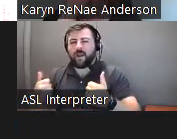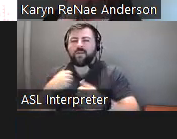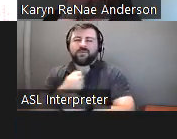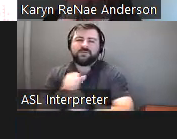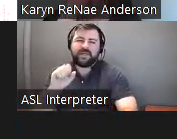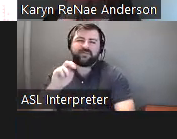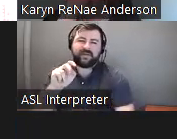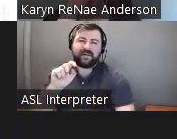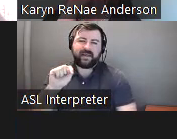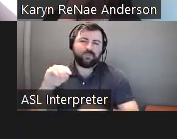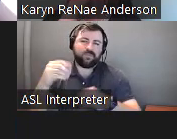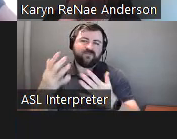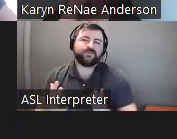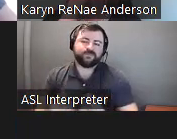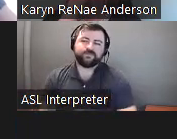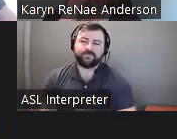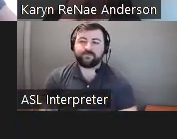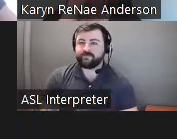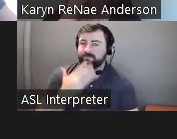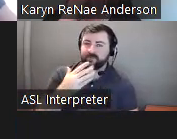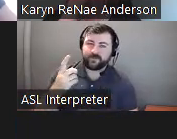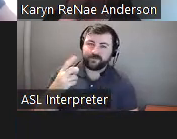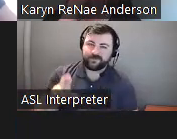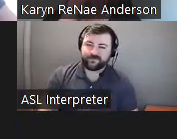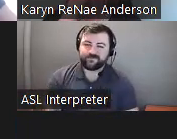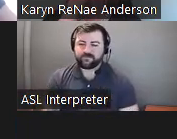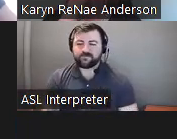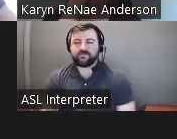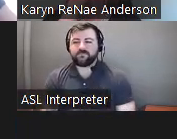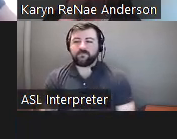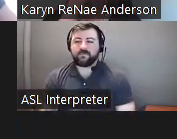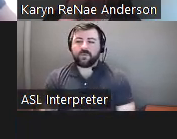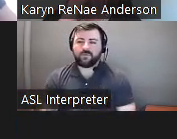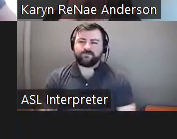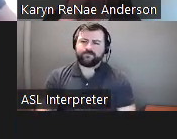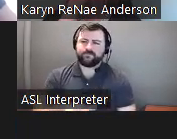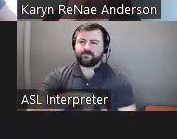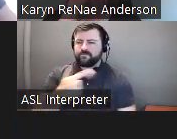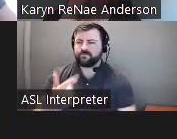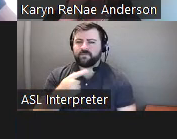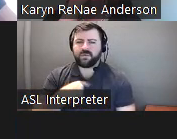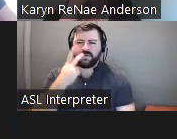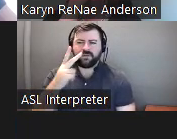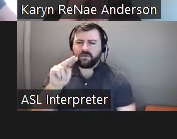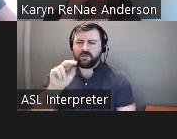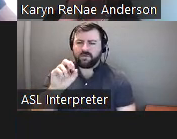provider. Thank you. Thank you, Dr. Oberly. And next I saw